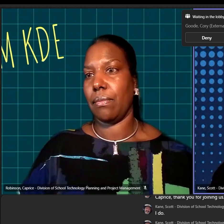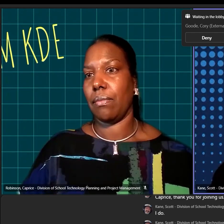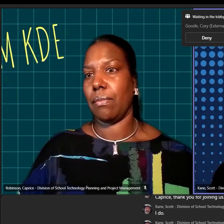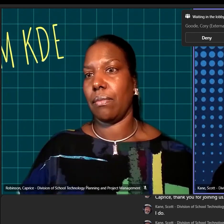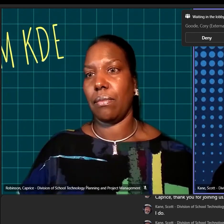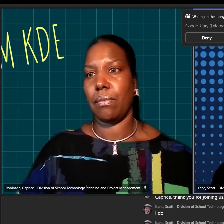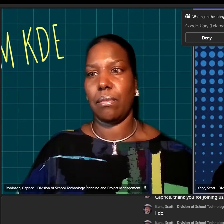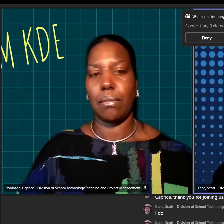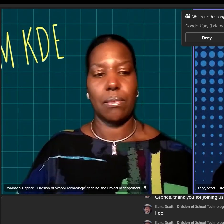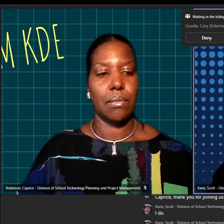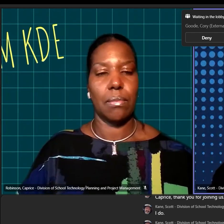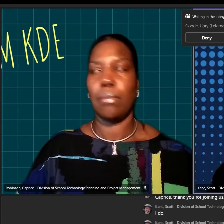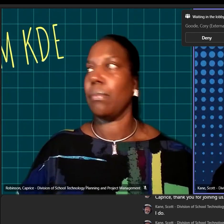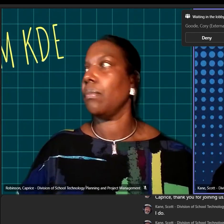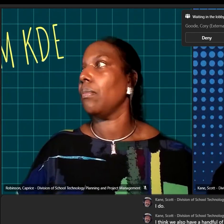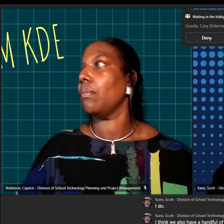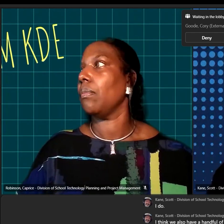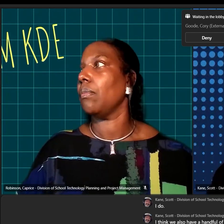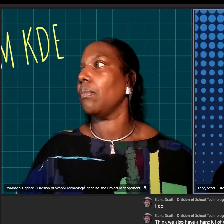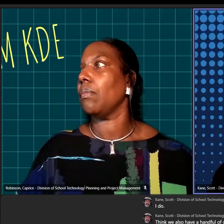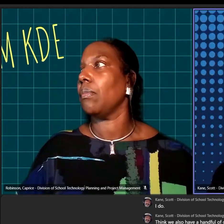engineers online with us as well.